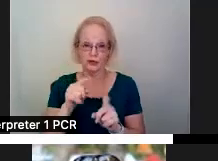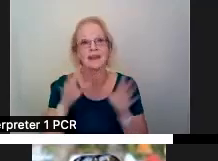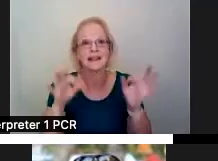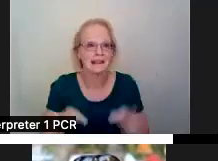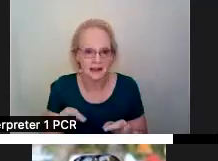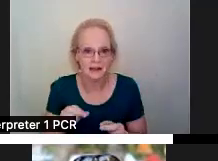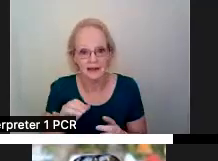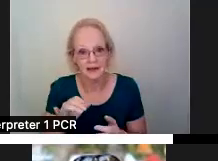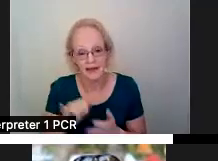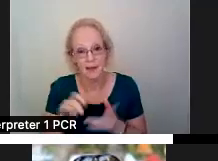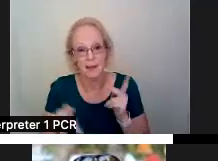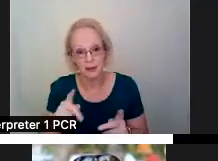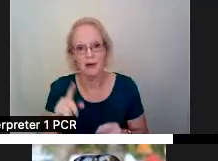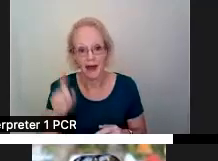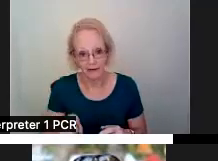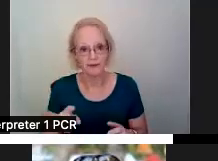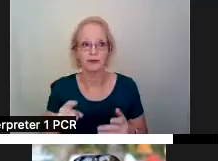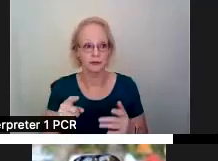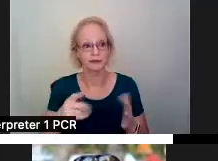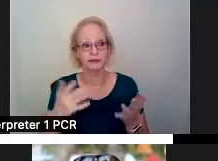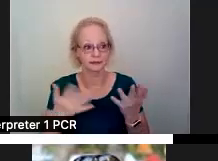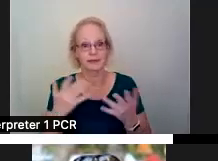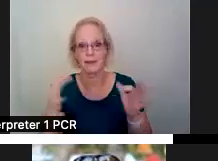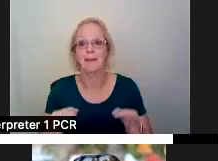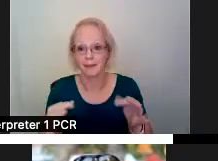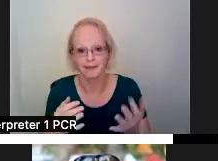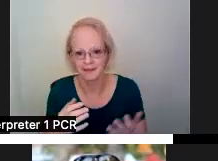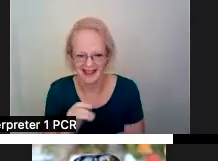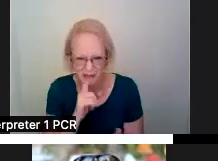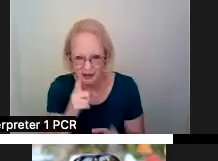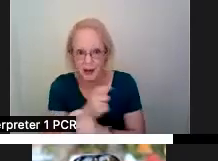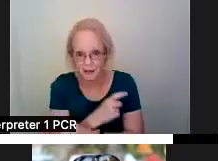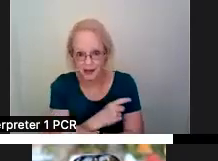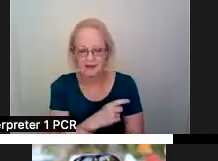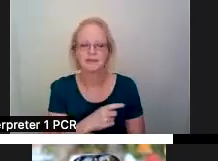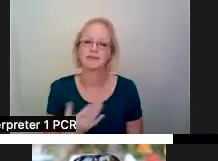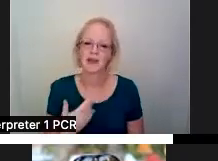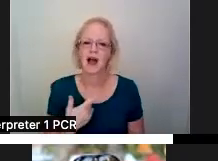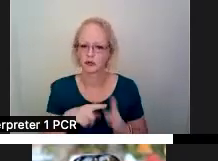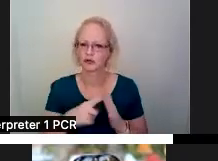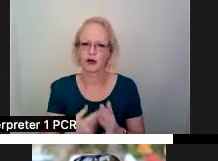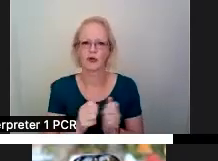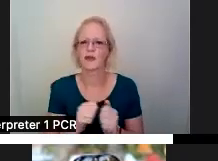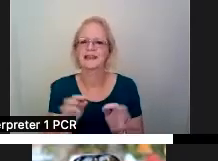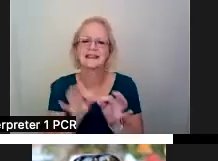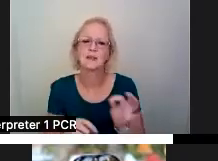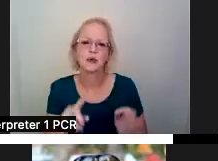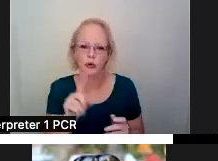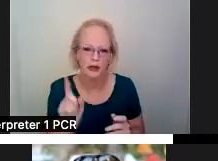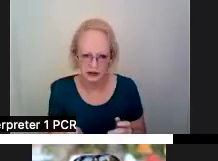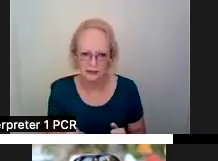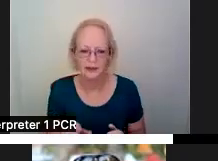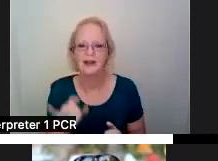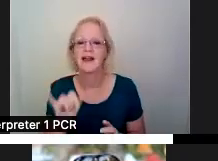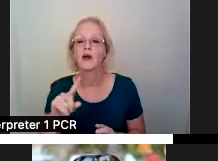make are very complex. And so I would like to start us off with a very simple question, sort of going back to